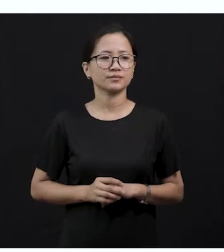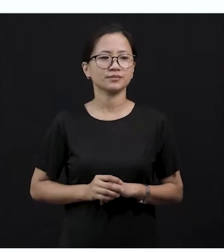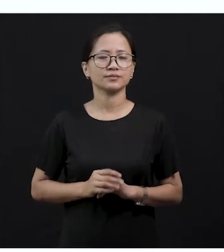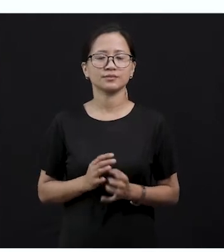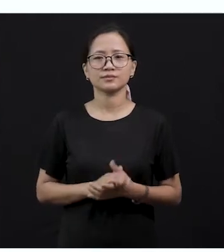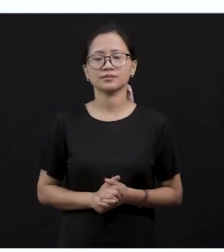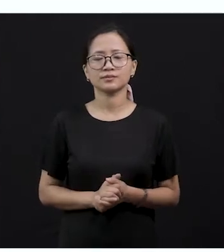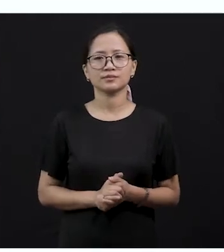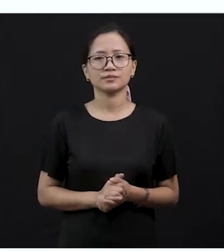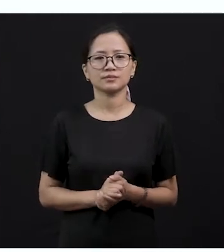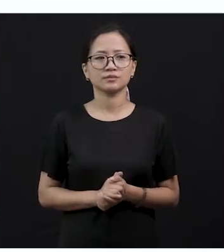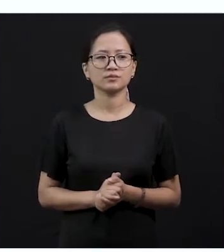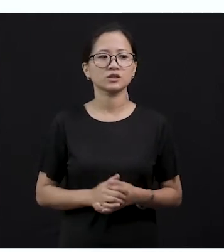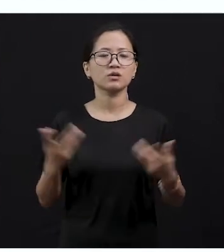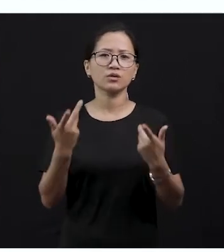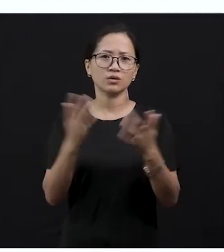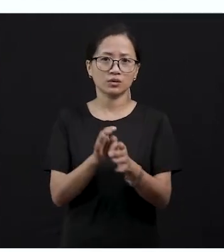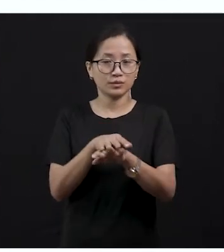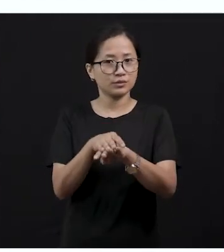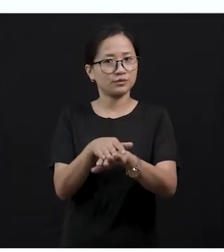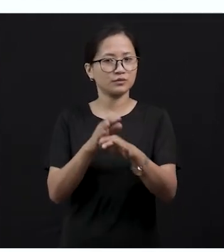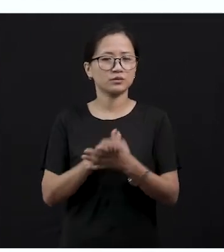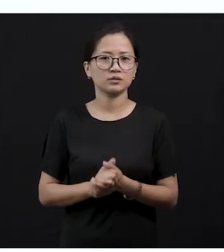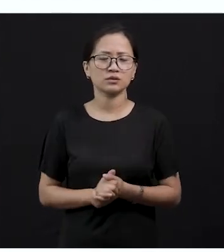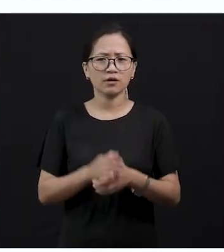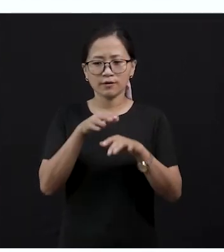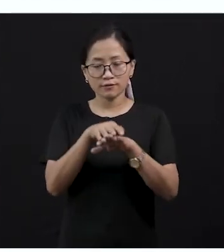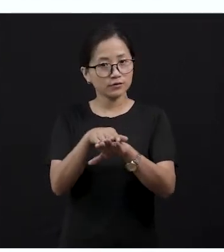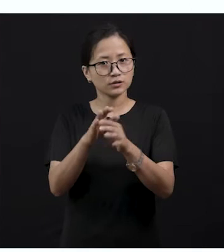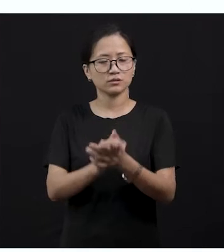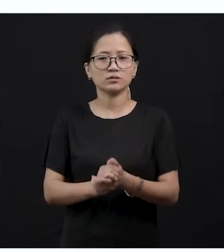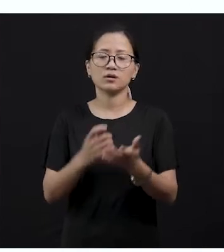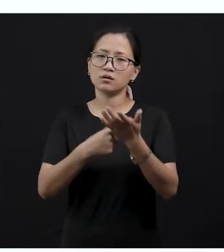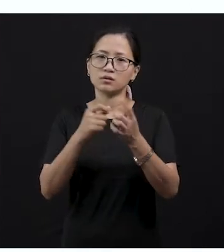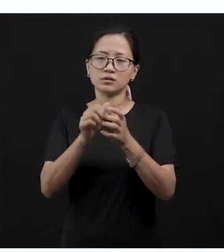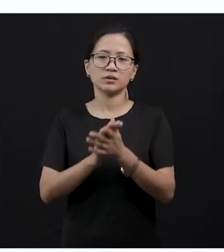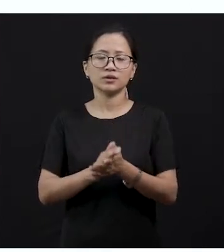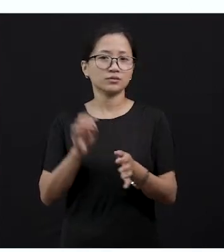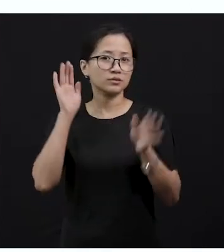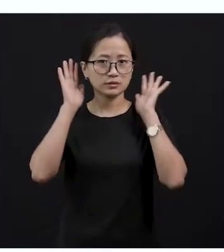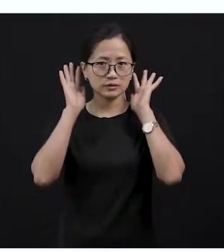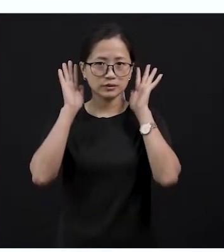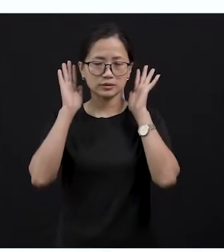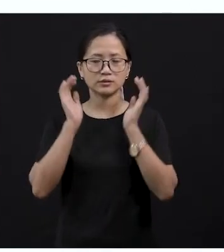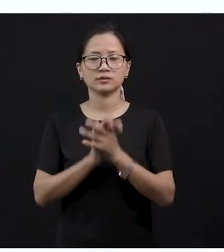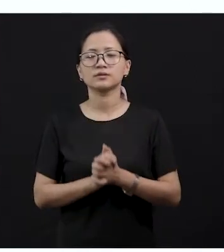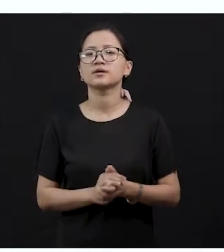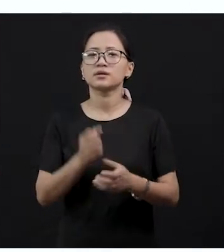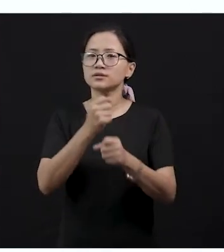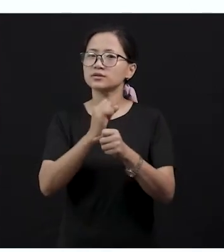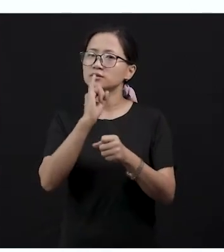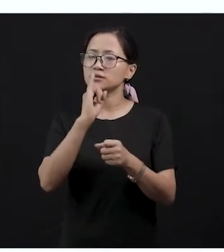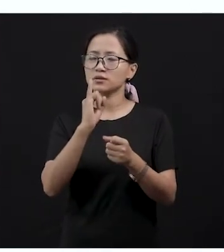earthworm also respire. Then what about fishes? Fishes respires through their gills. Yes,